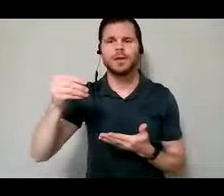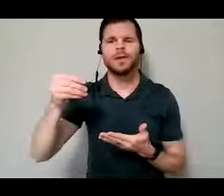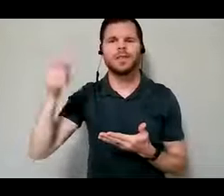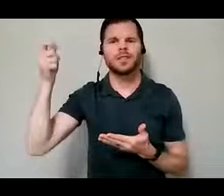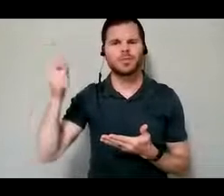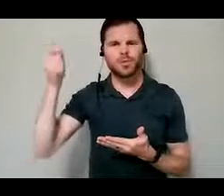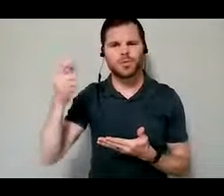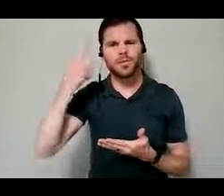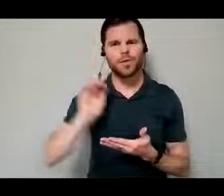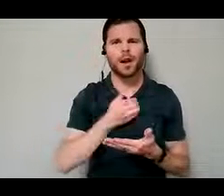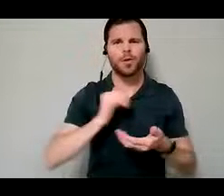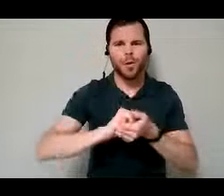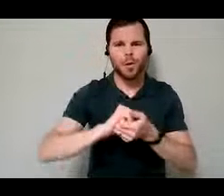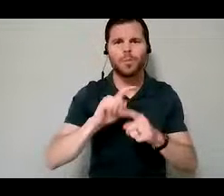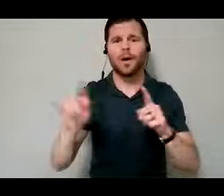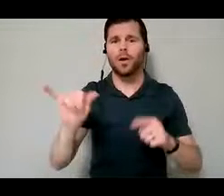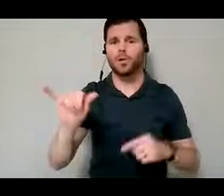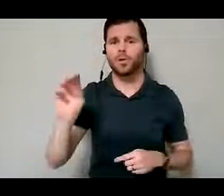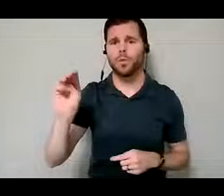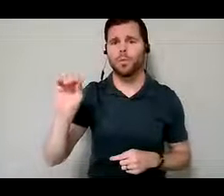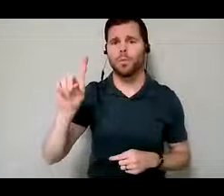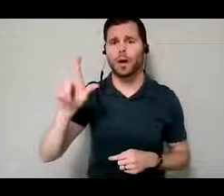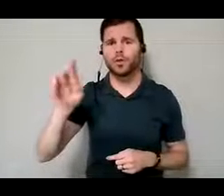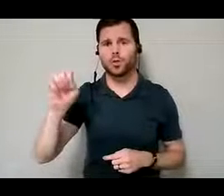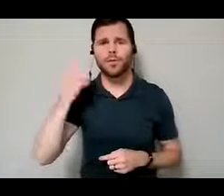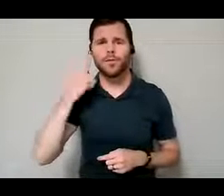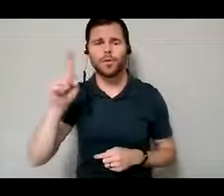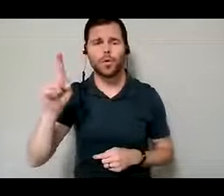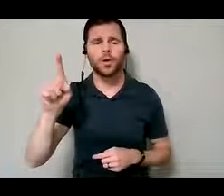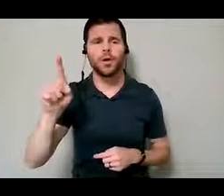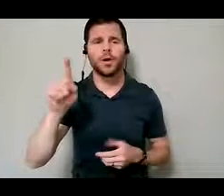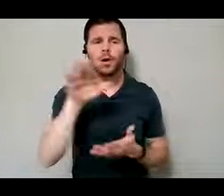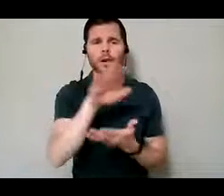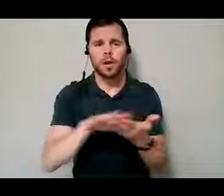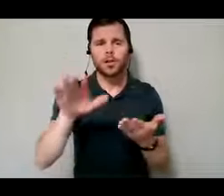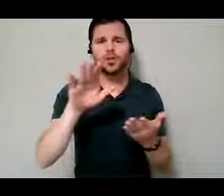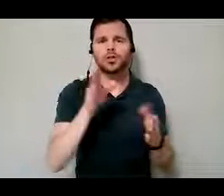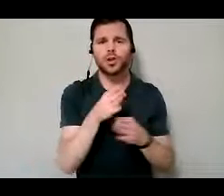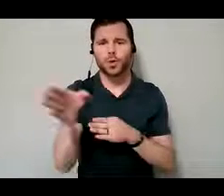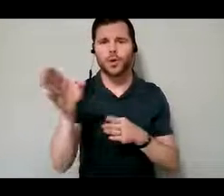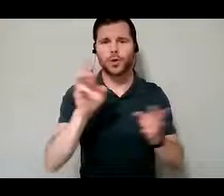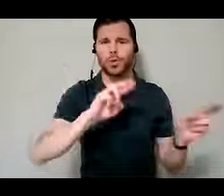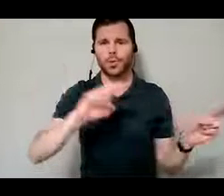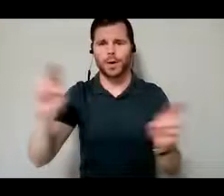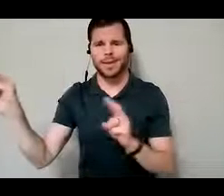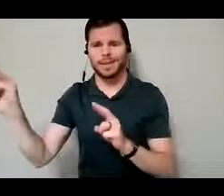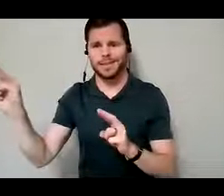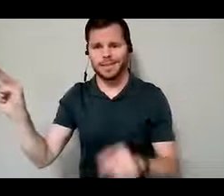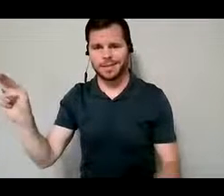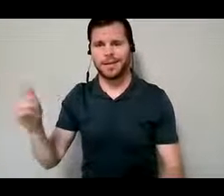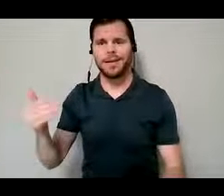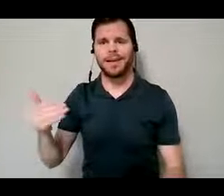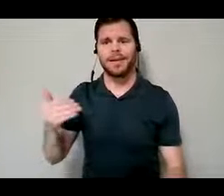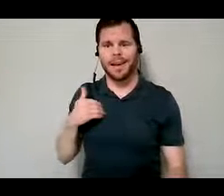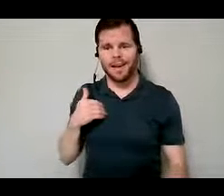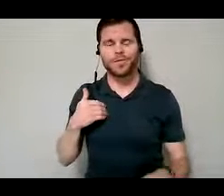module that we added on, which is college and career exploration. And so there are pre-made presentations all through K through 12